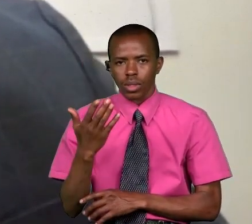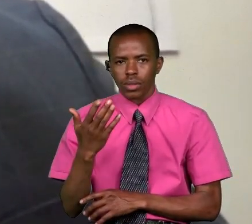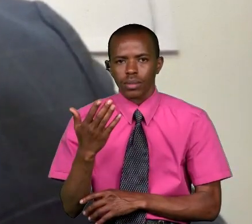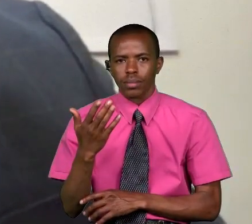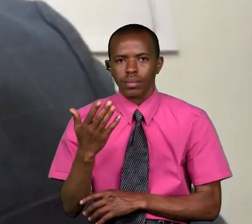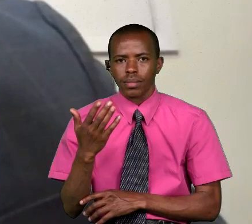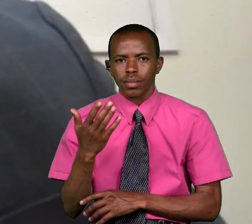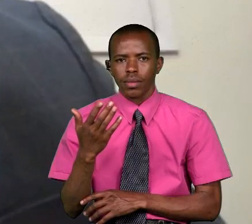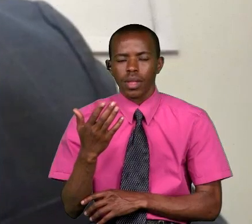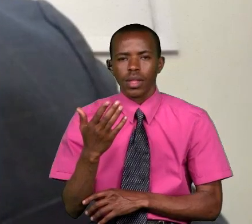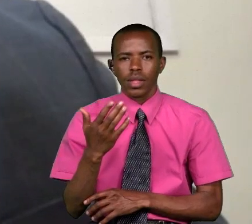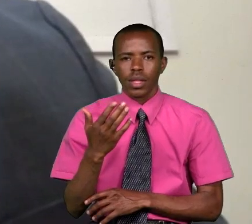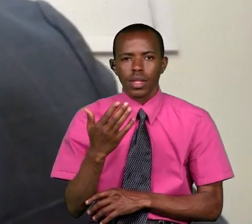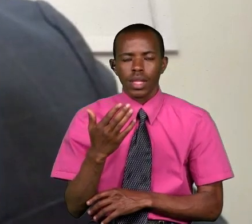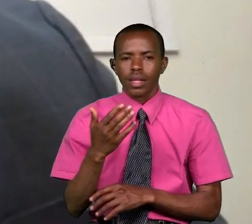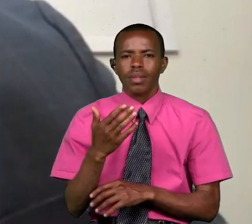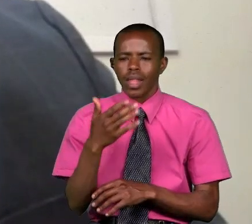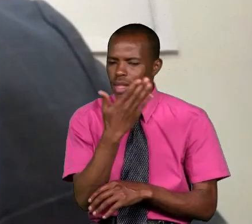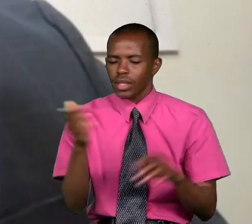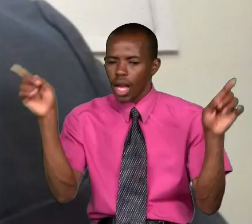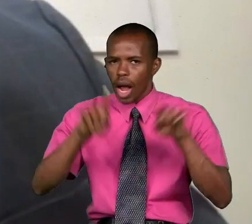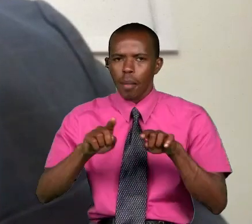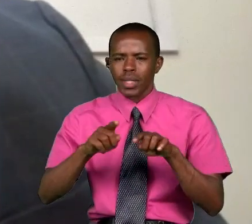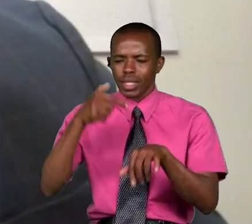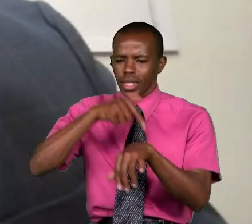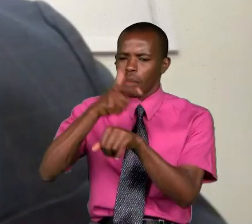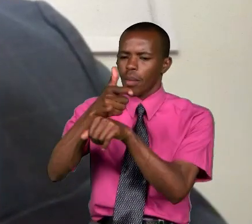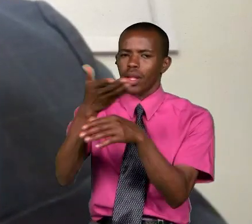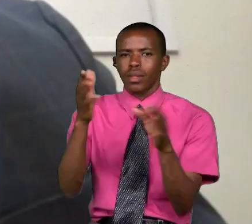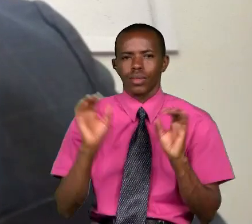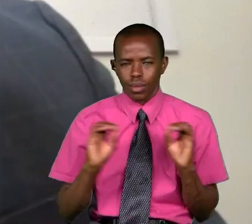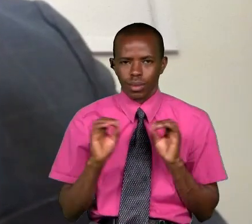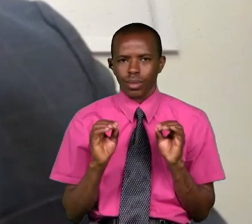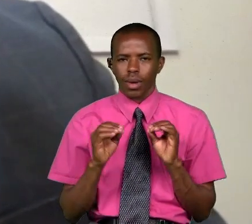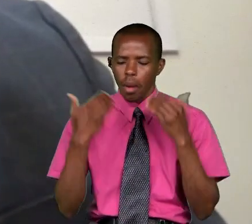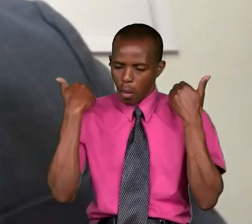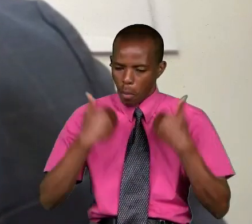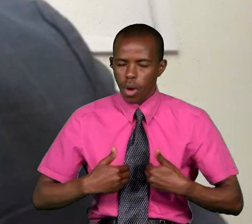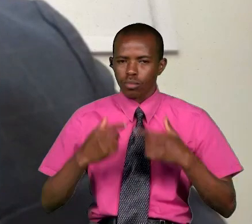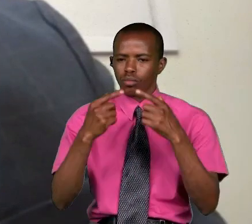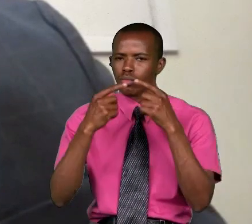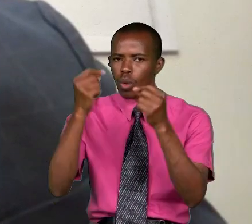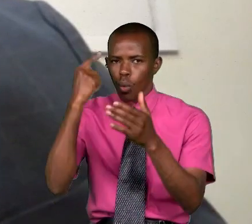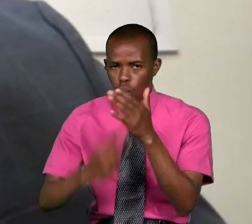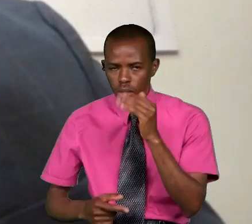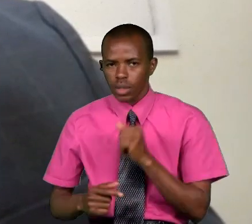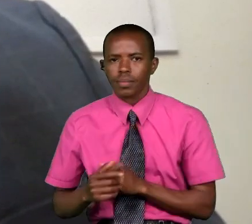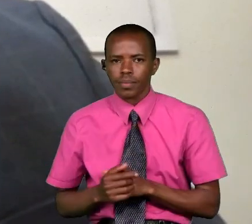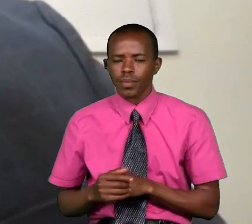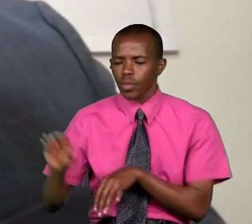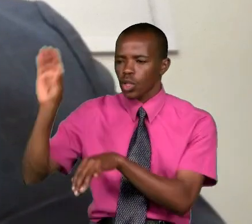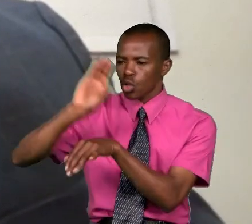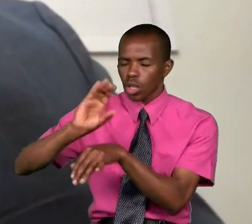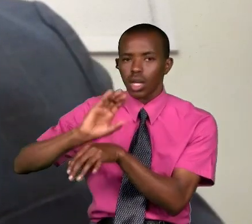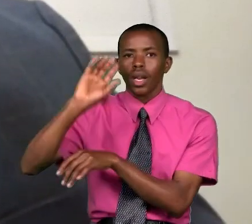curtains and behind the camera, not in front of the cameras. I can tell you the interfaith in this